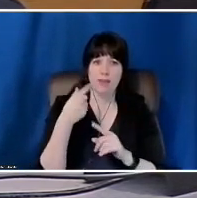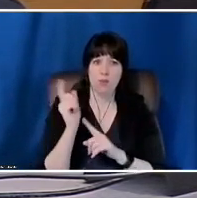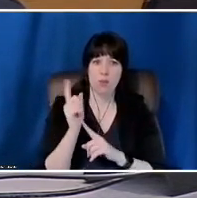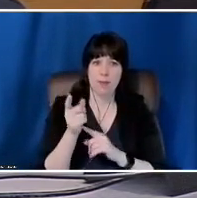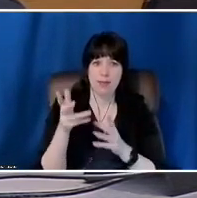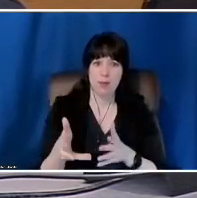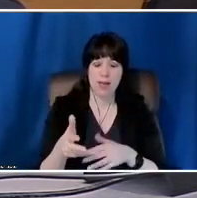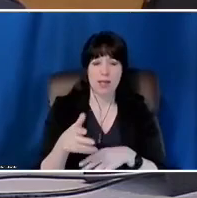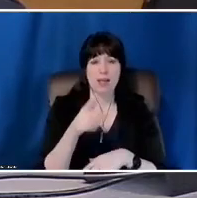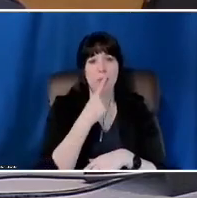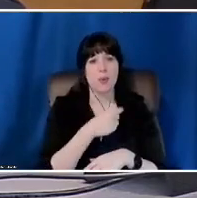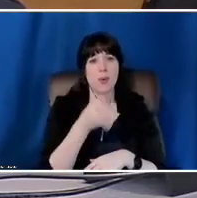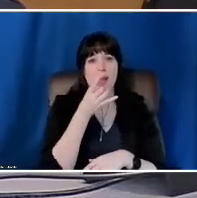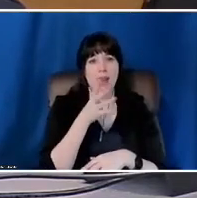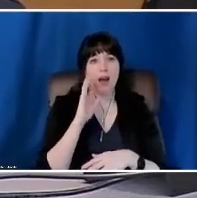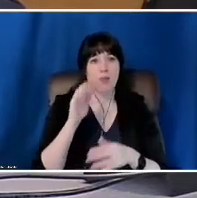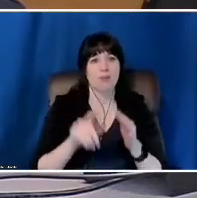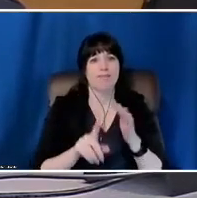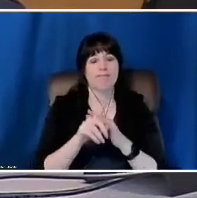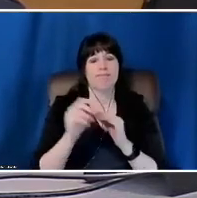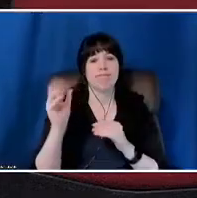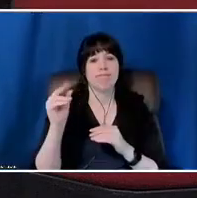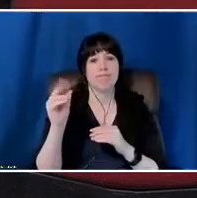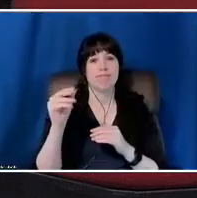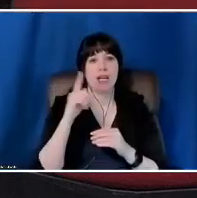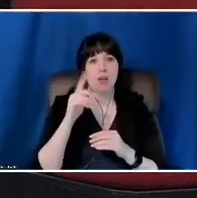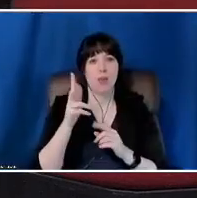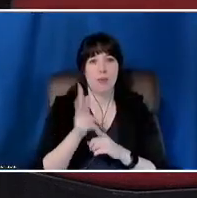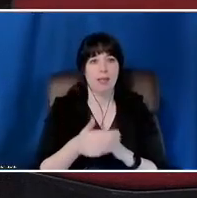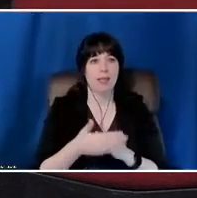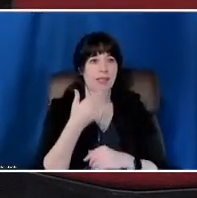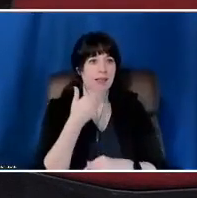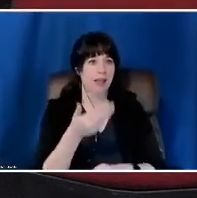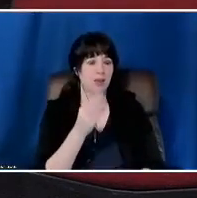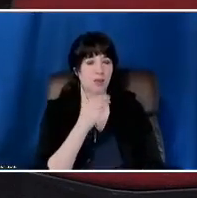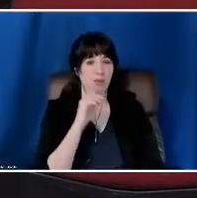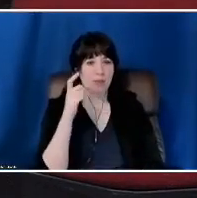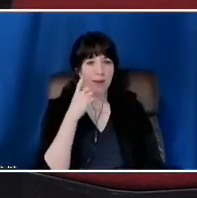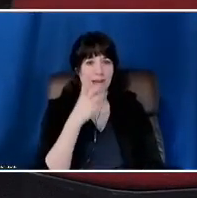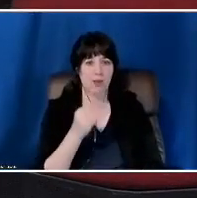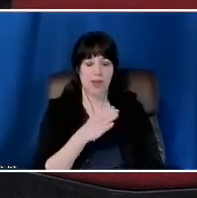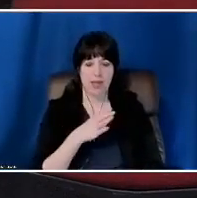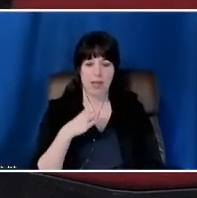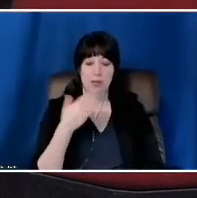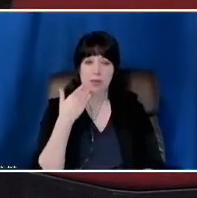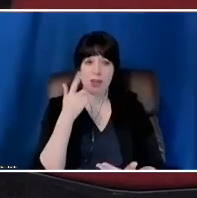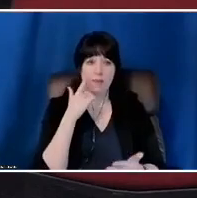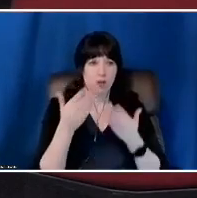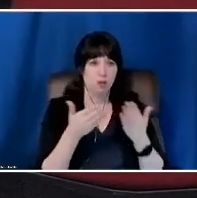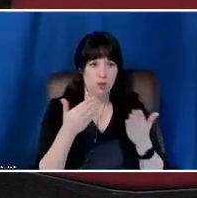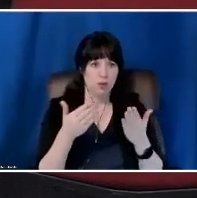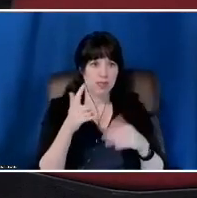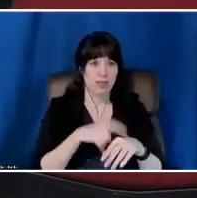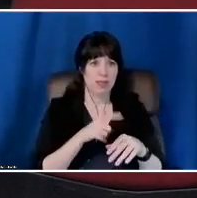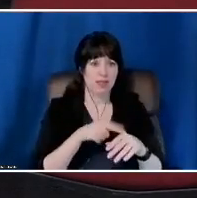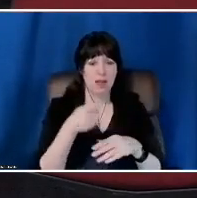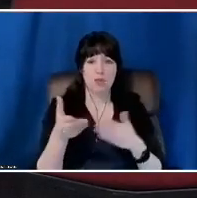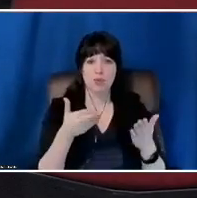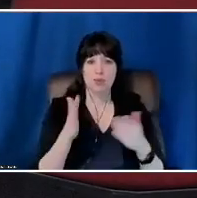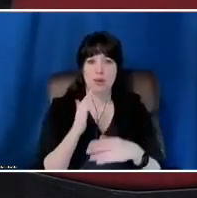3 minutes. Thank you, Mayor and council members. Thank you for your service and the time you spend serving our community.